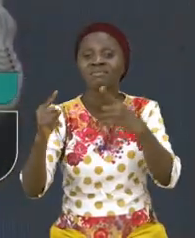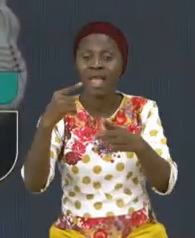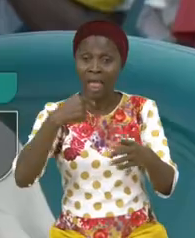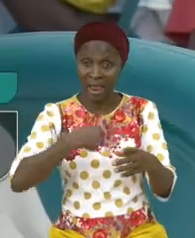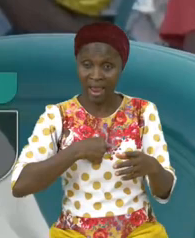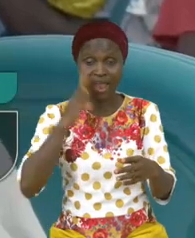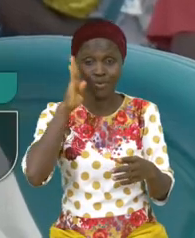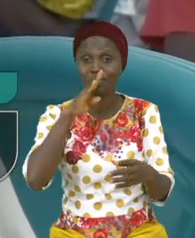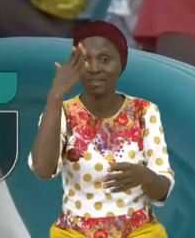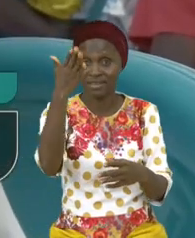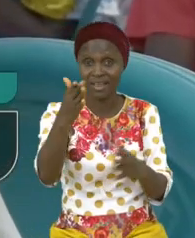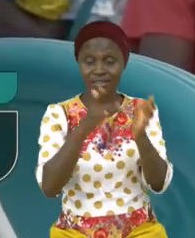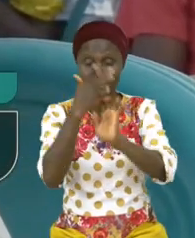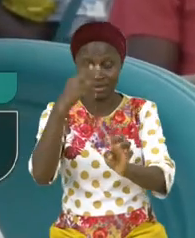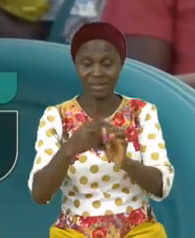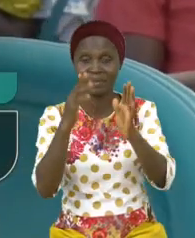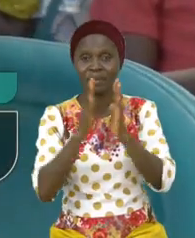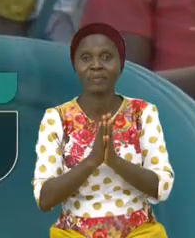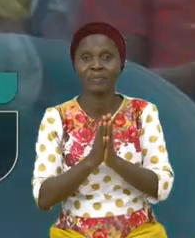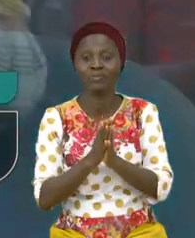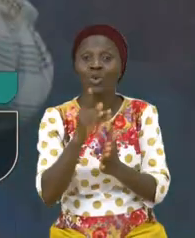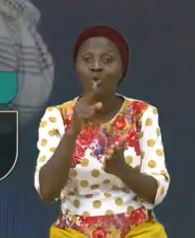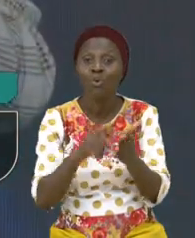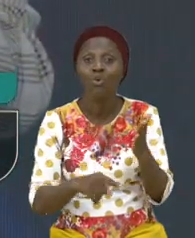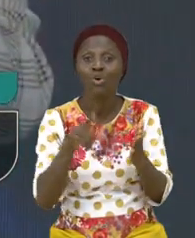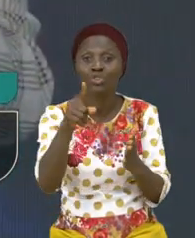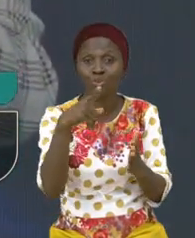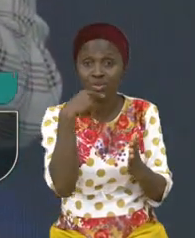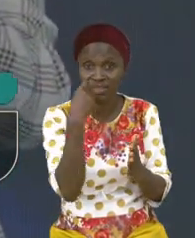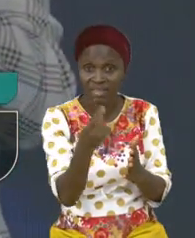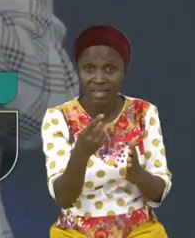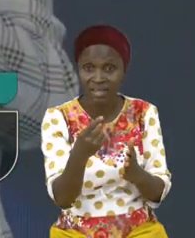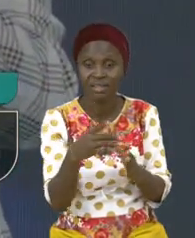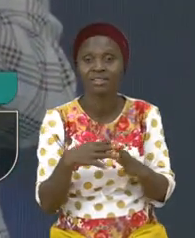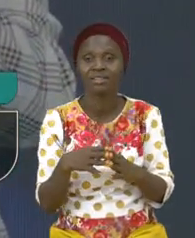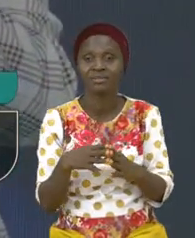there. What you say is what you see.